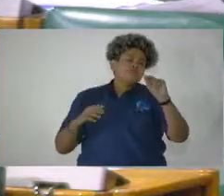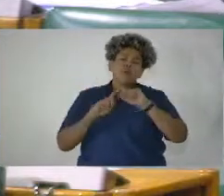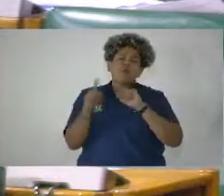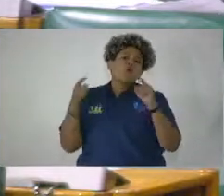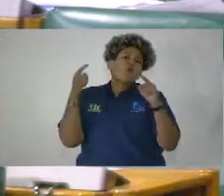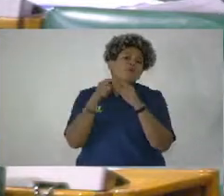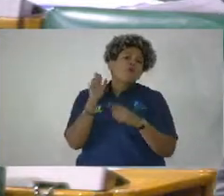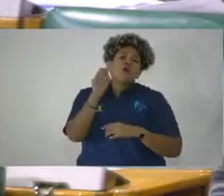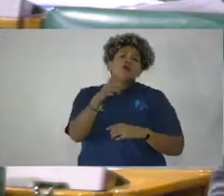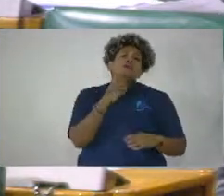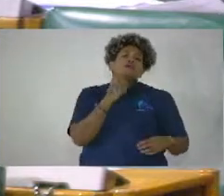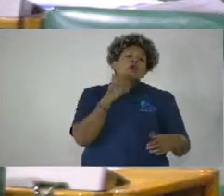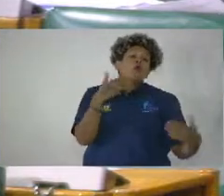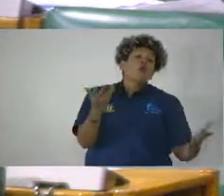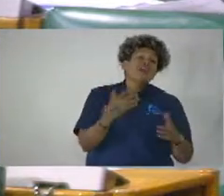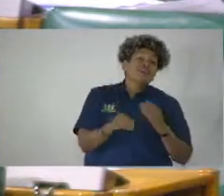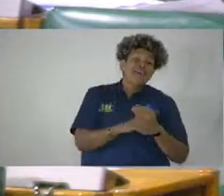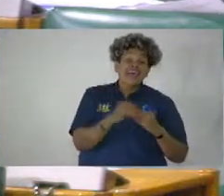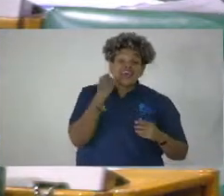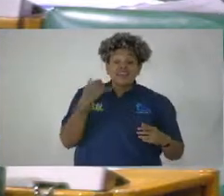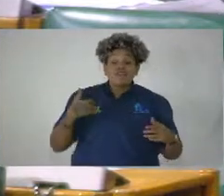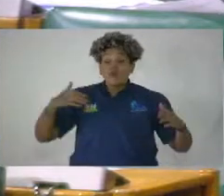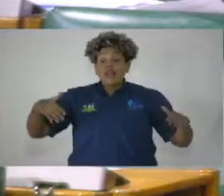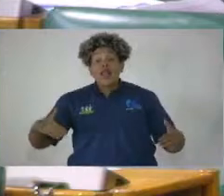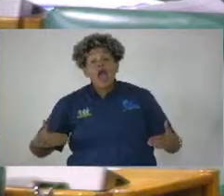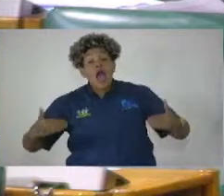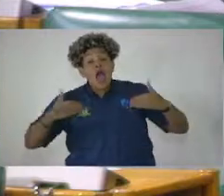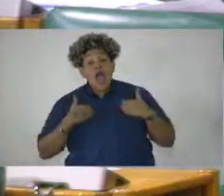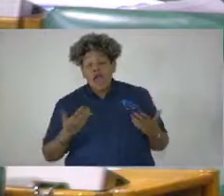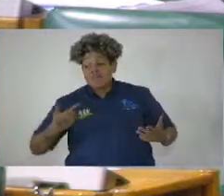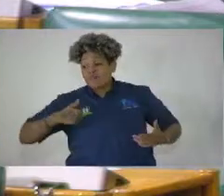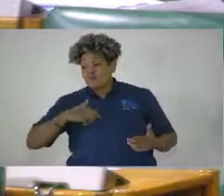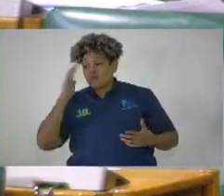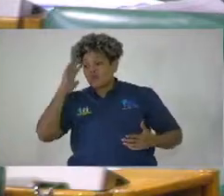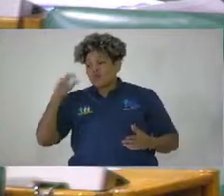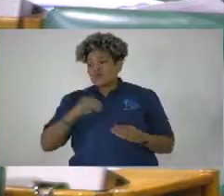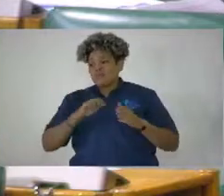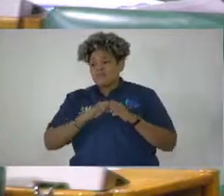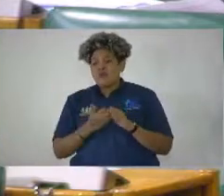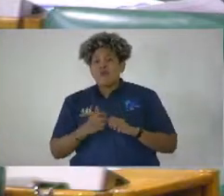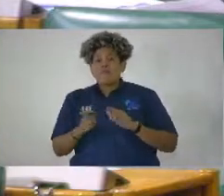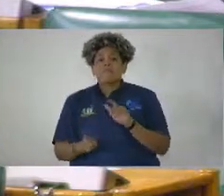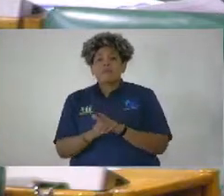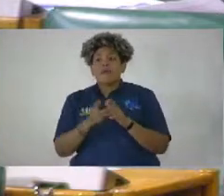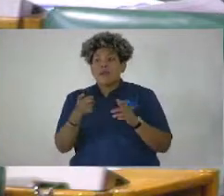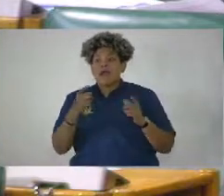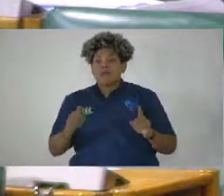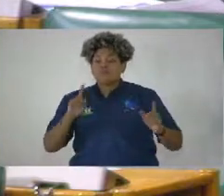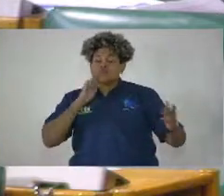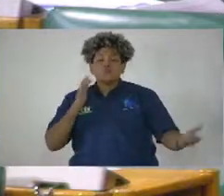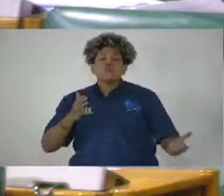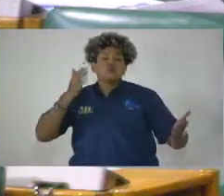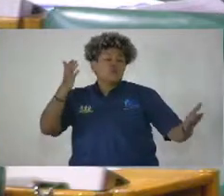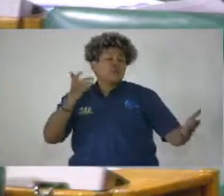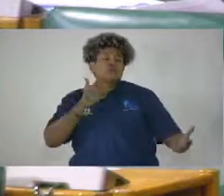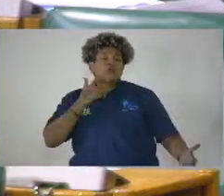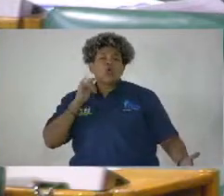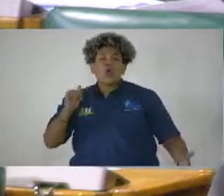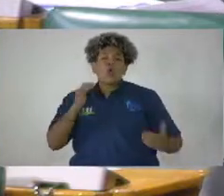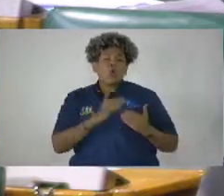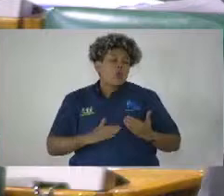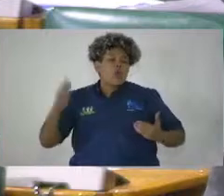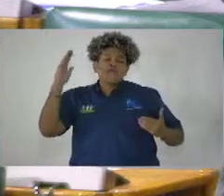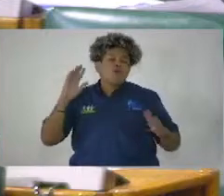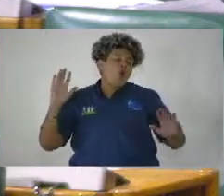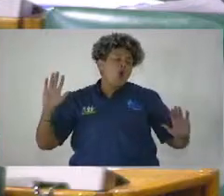point that if we didn't have it, we would be in problems, and therefore to suggest that going